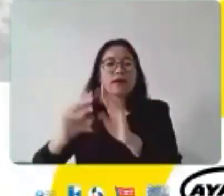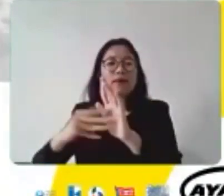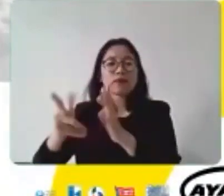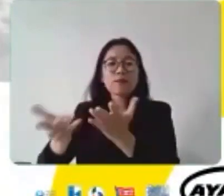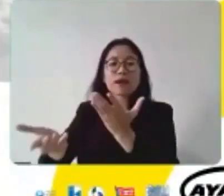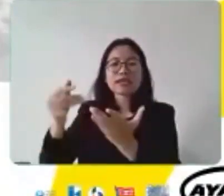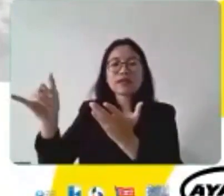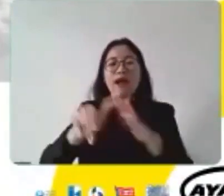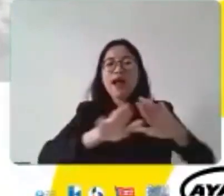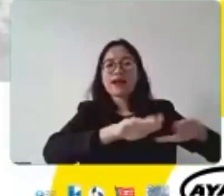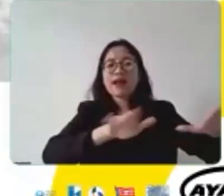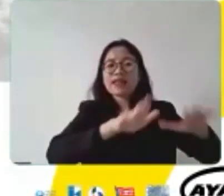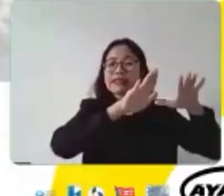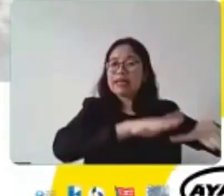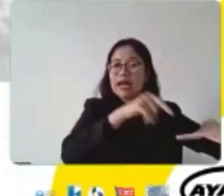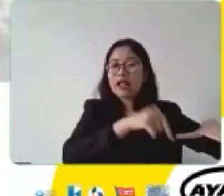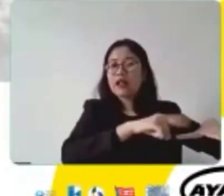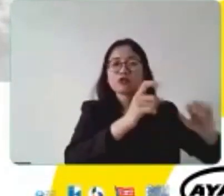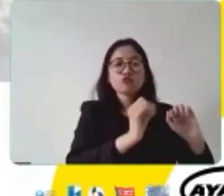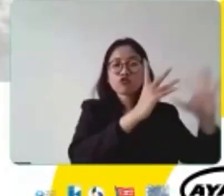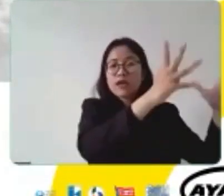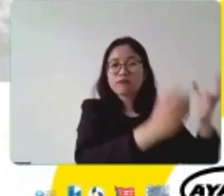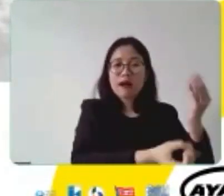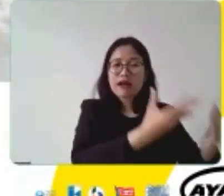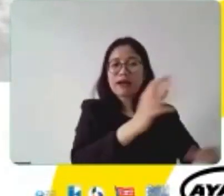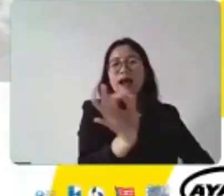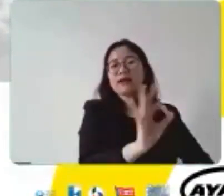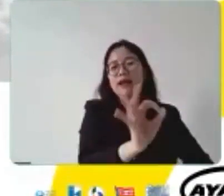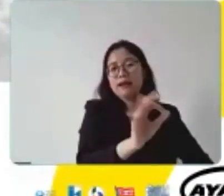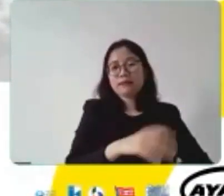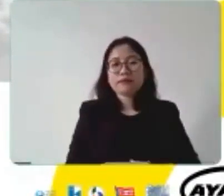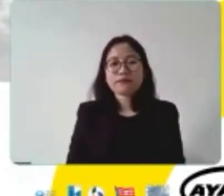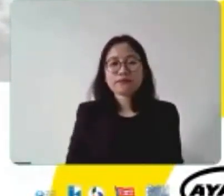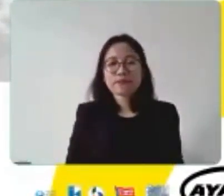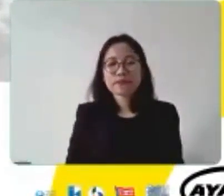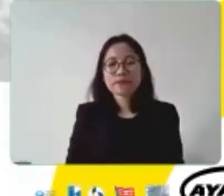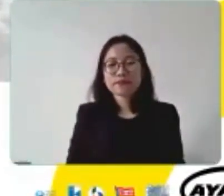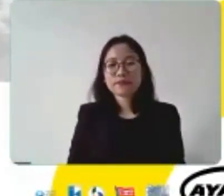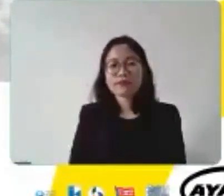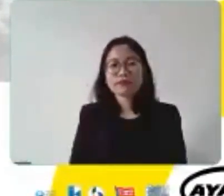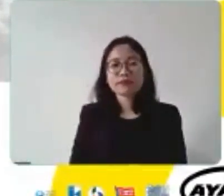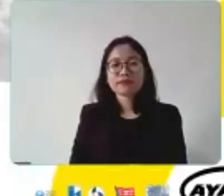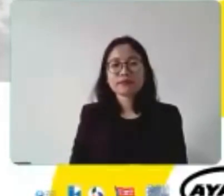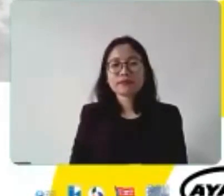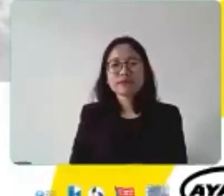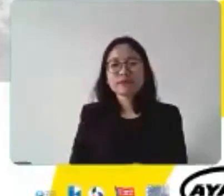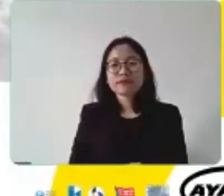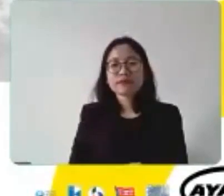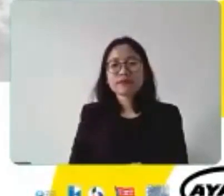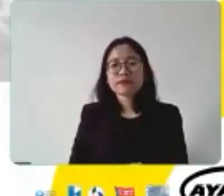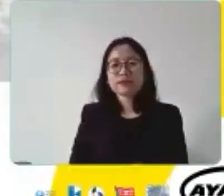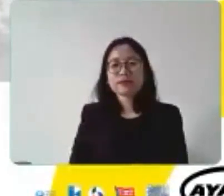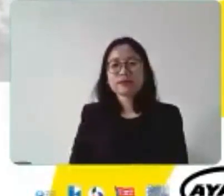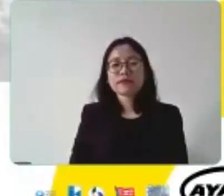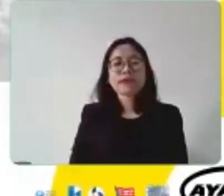And another study which we did in Australia, looking at PM2.5 and